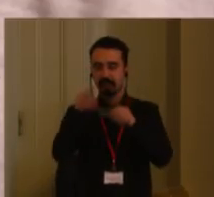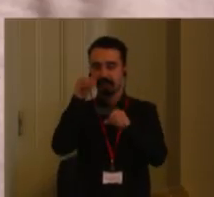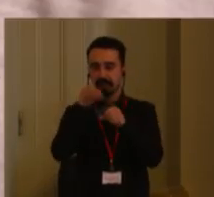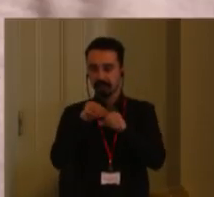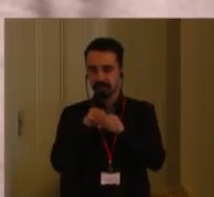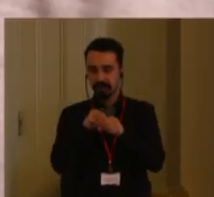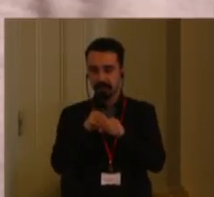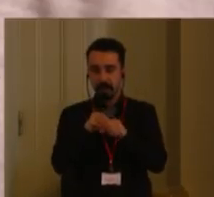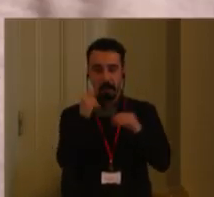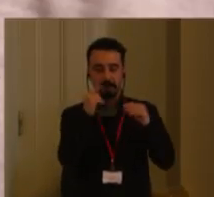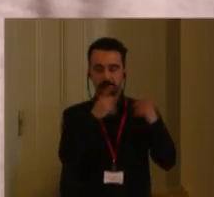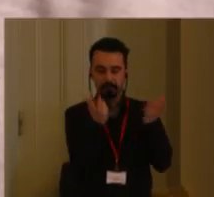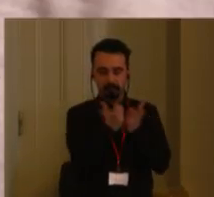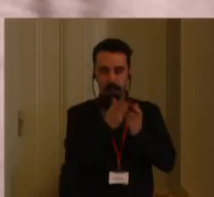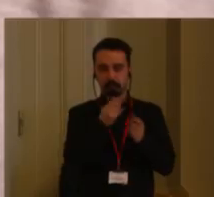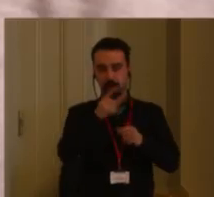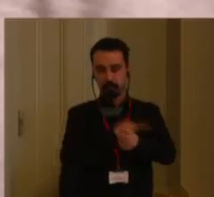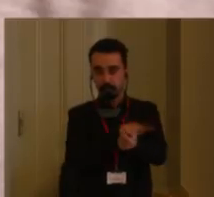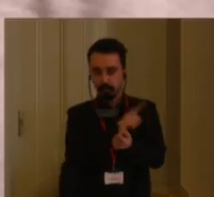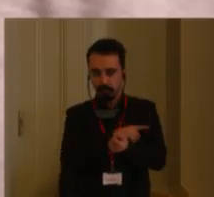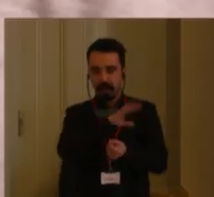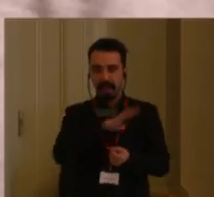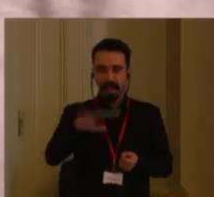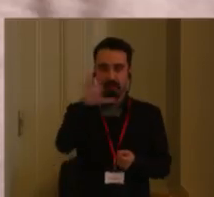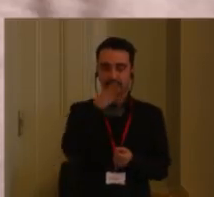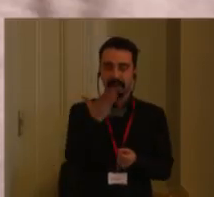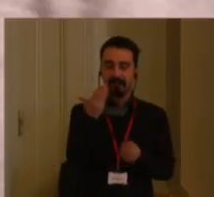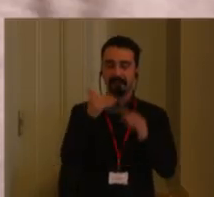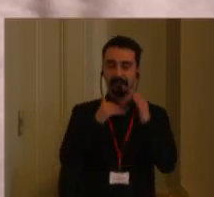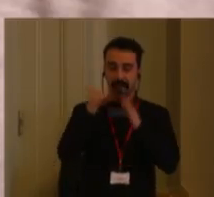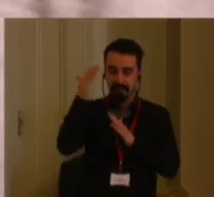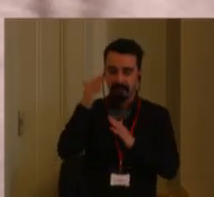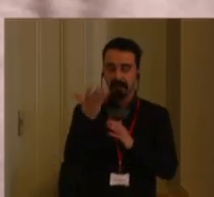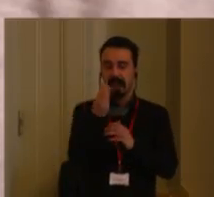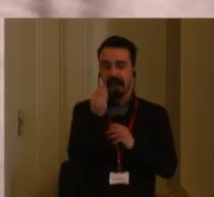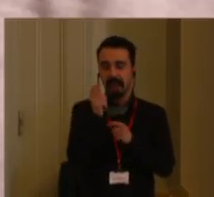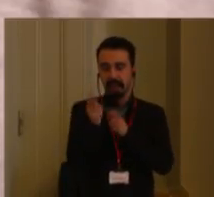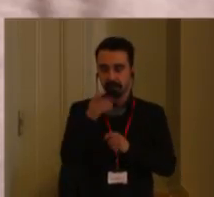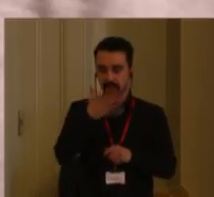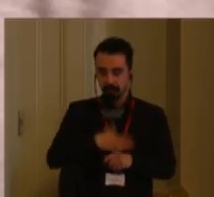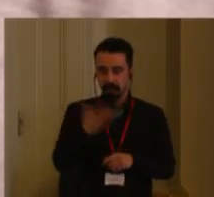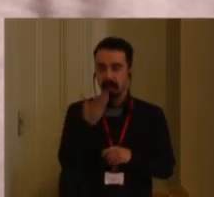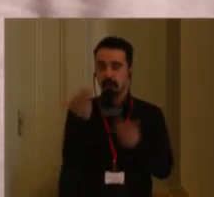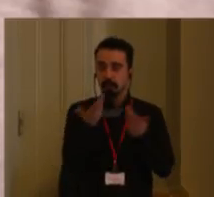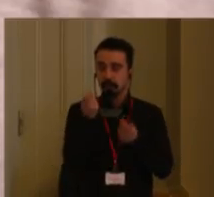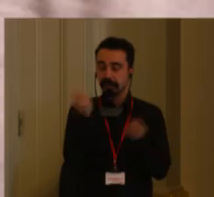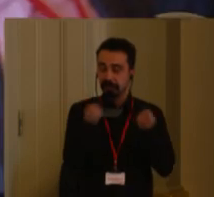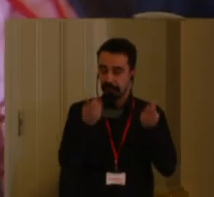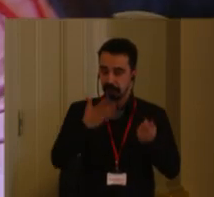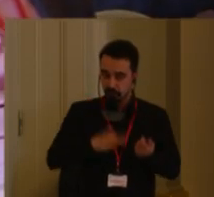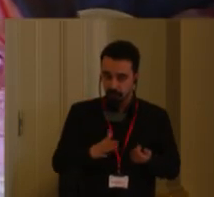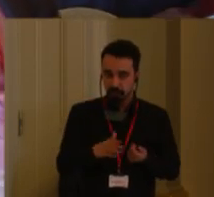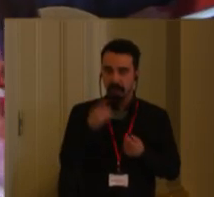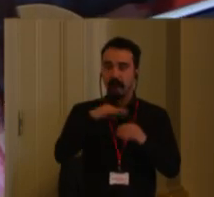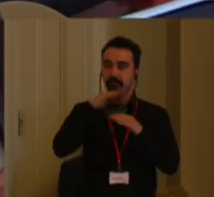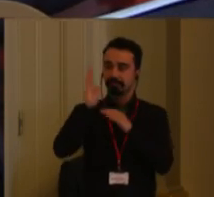quality education, secure employment, the opportunity to travel abroad, and to develop good relations with their neighborhoods and